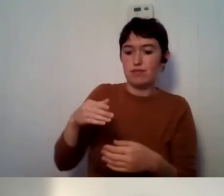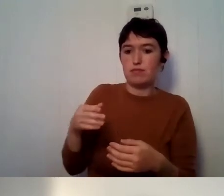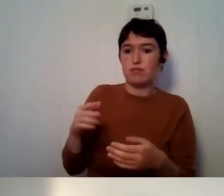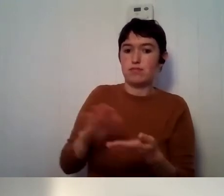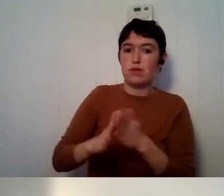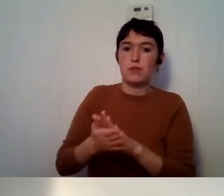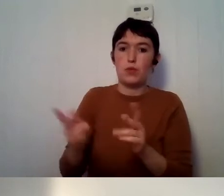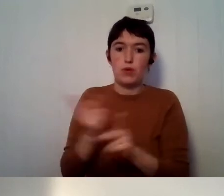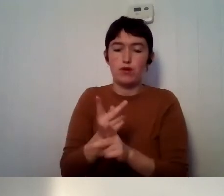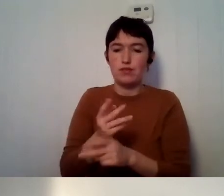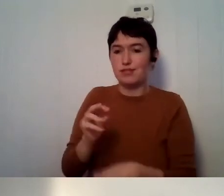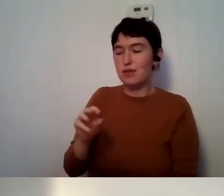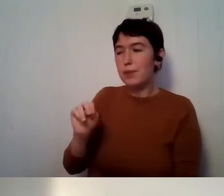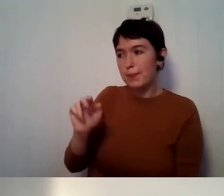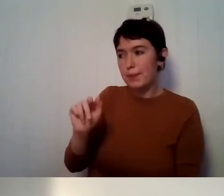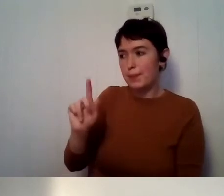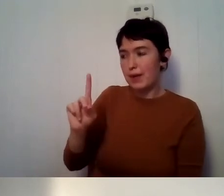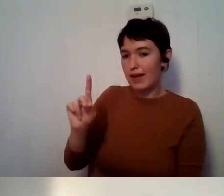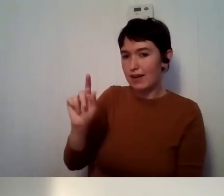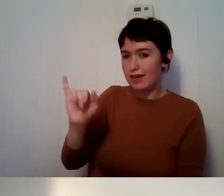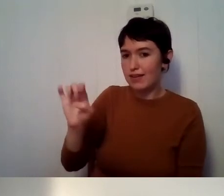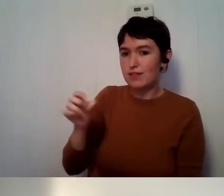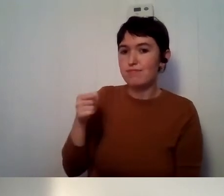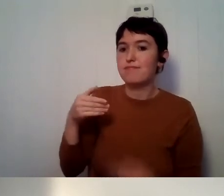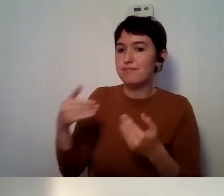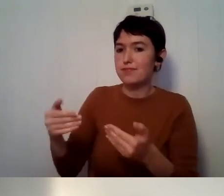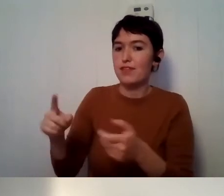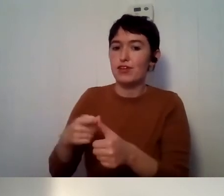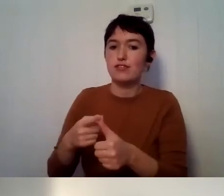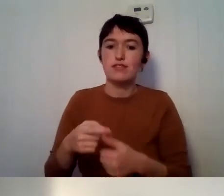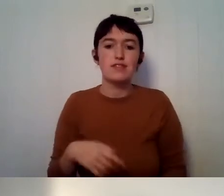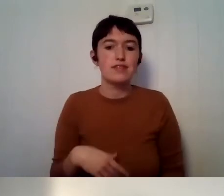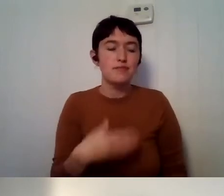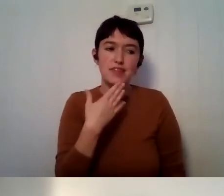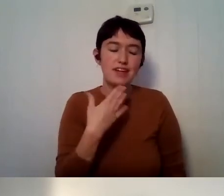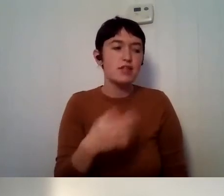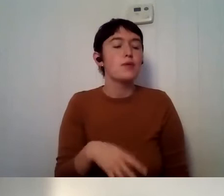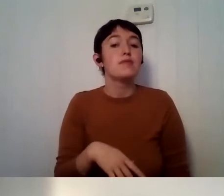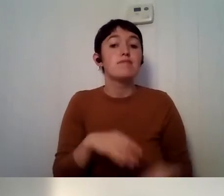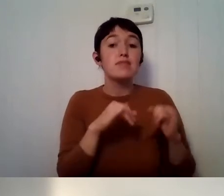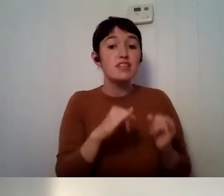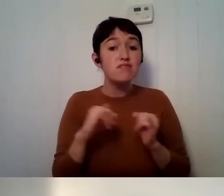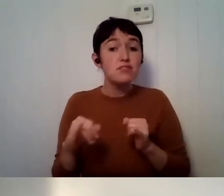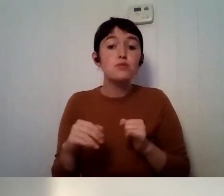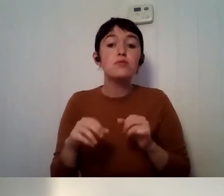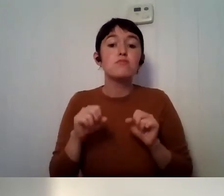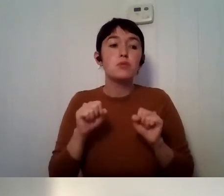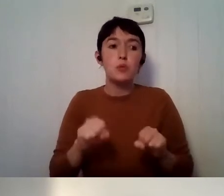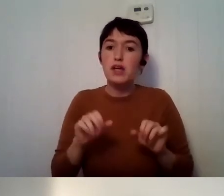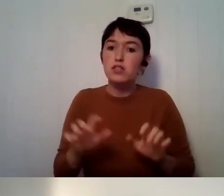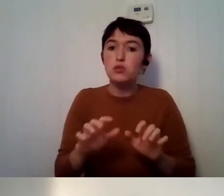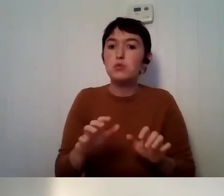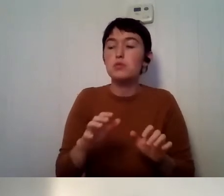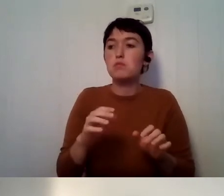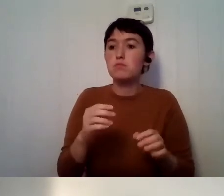Maddie, you go first. Thanks. So as an individual, there are things that you can do every single day